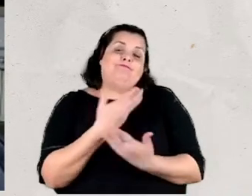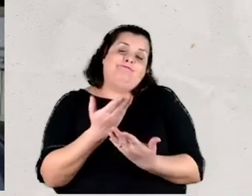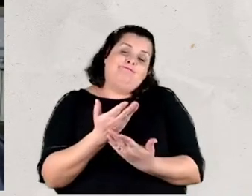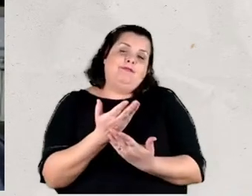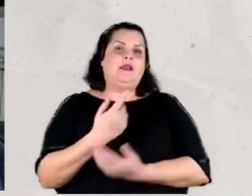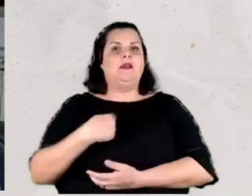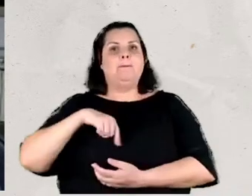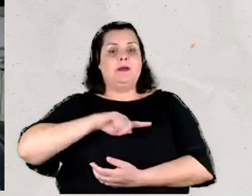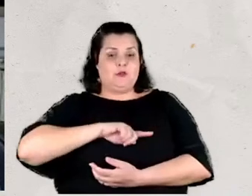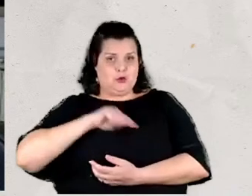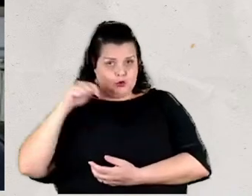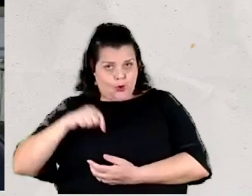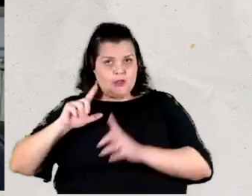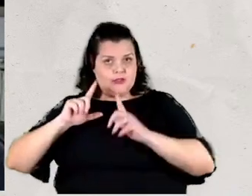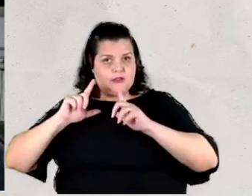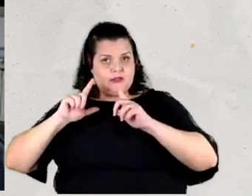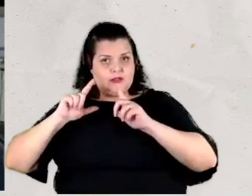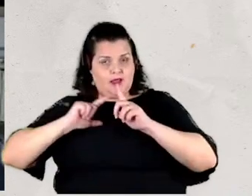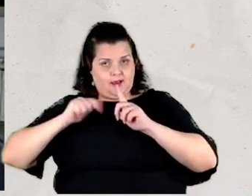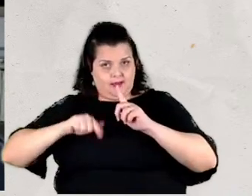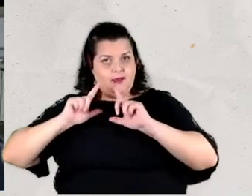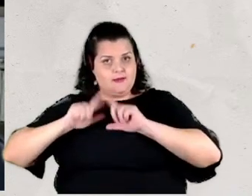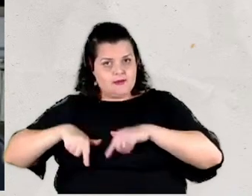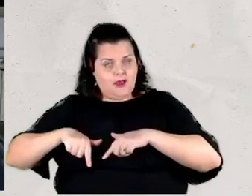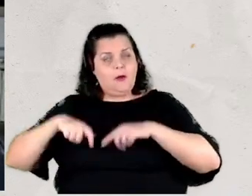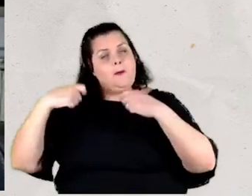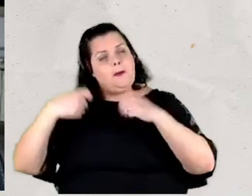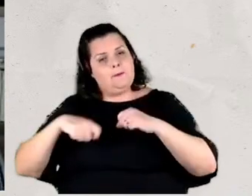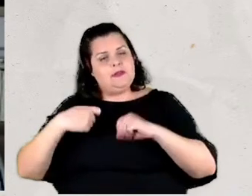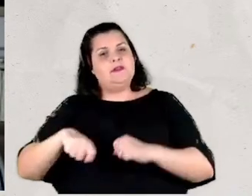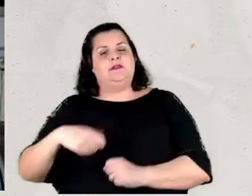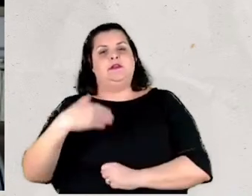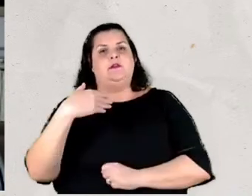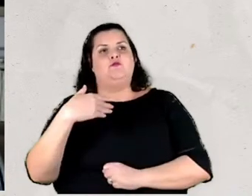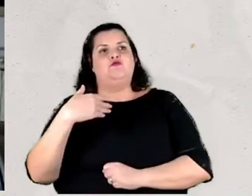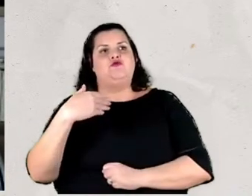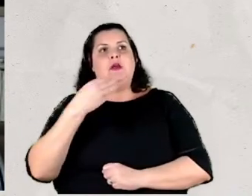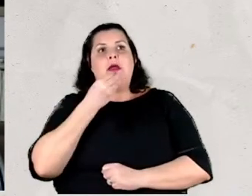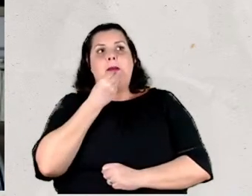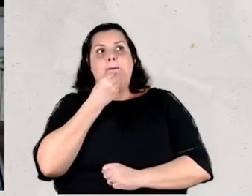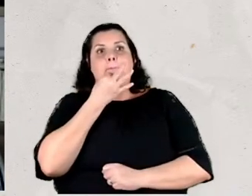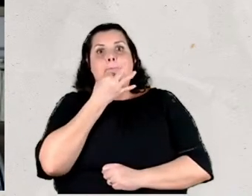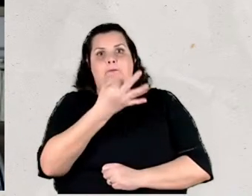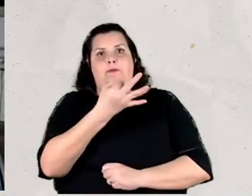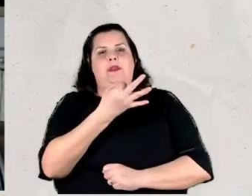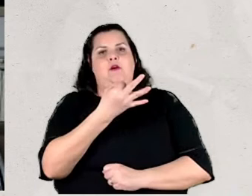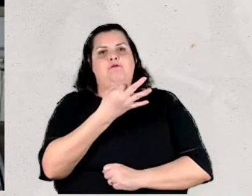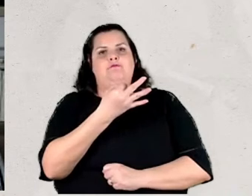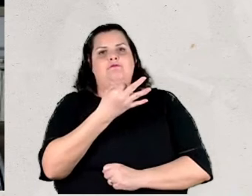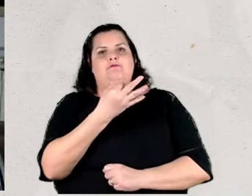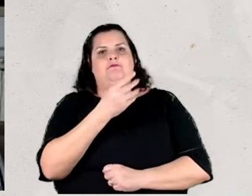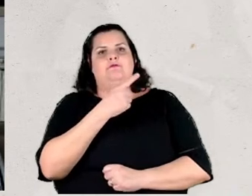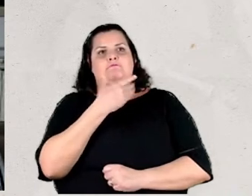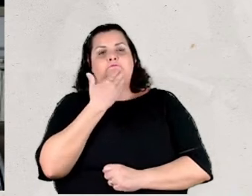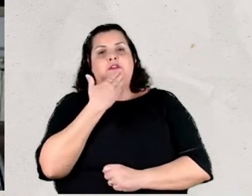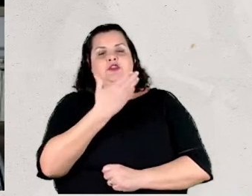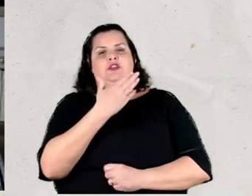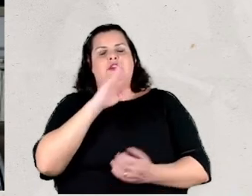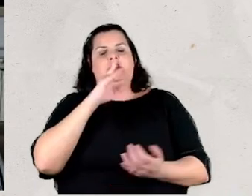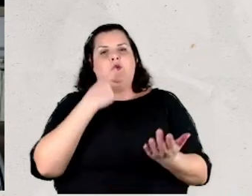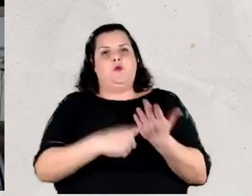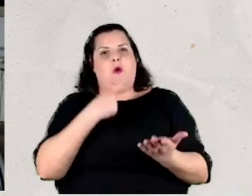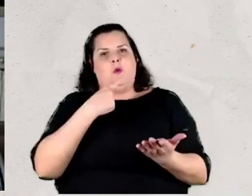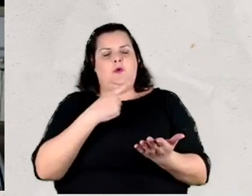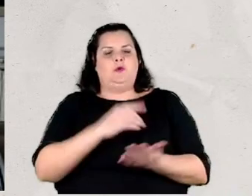Okay, yeah. So what do you think is going to happen in the new election?